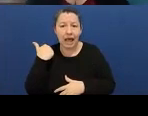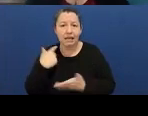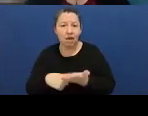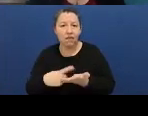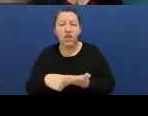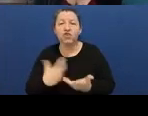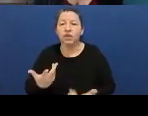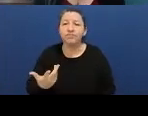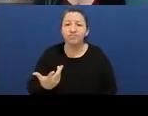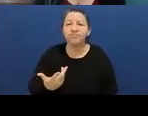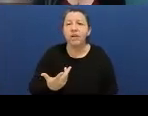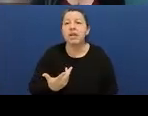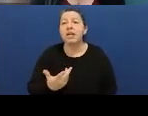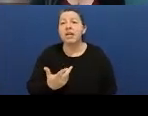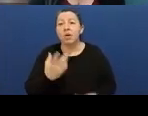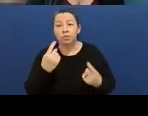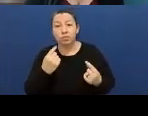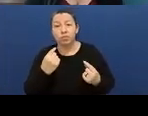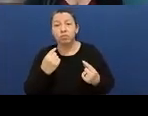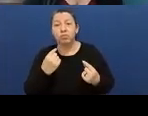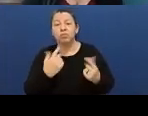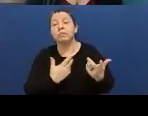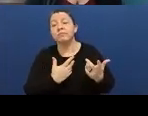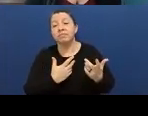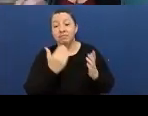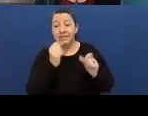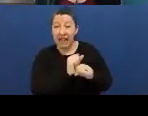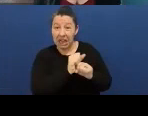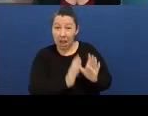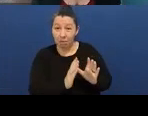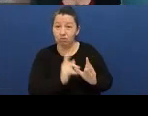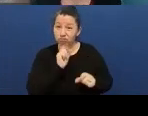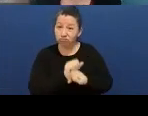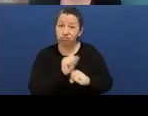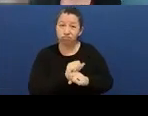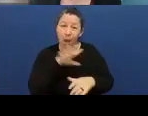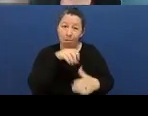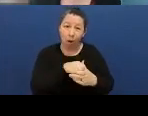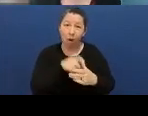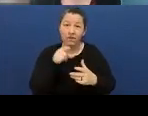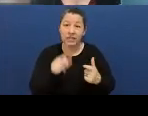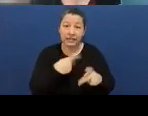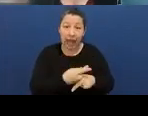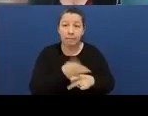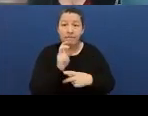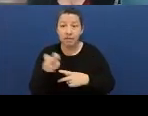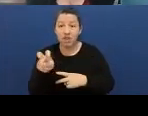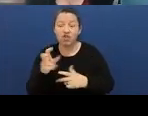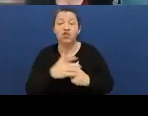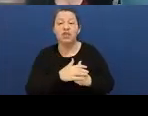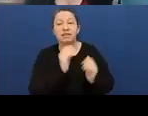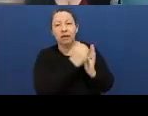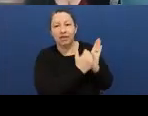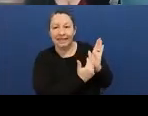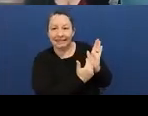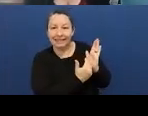and it lists the laborers who were actually part of these types of expeditions. It also tells us how they